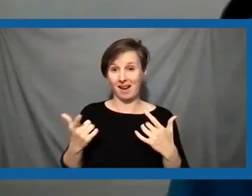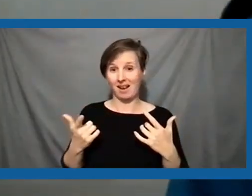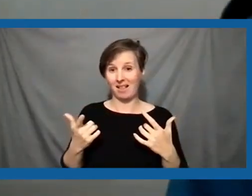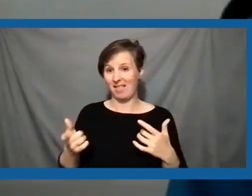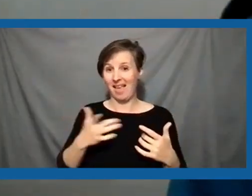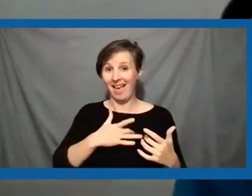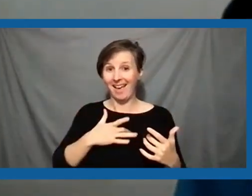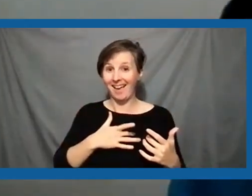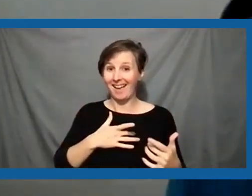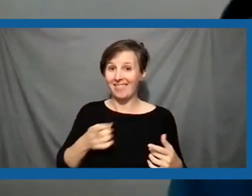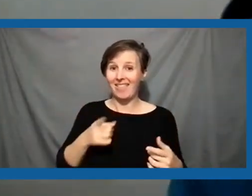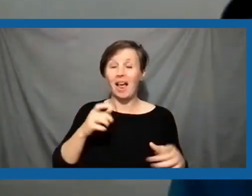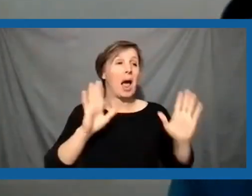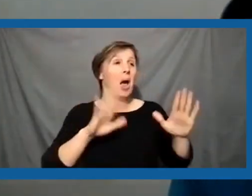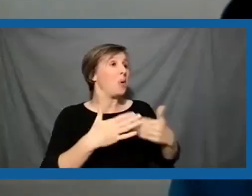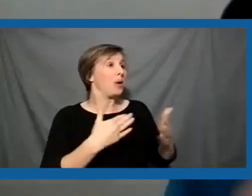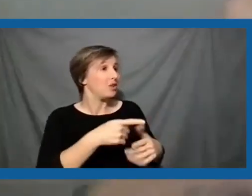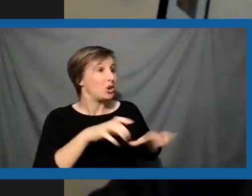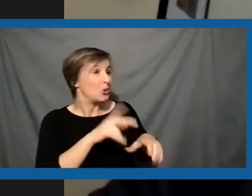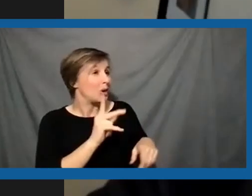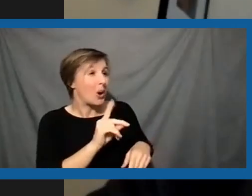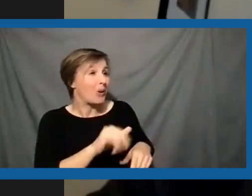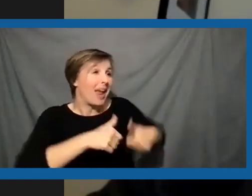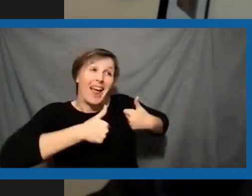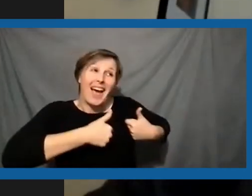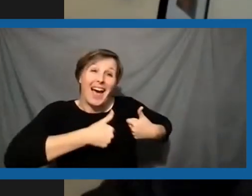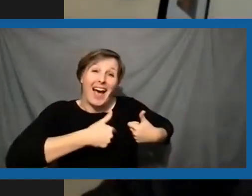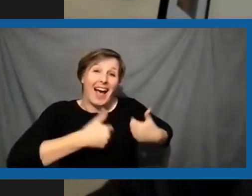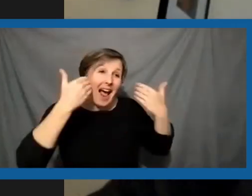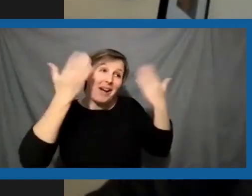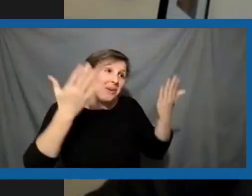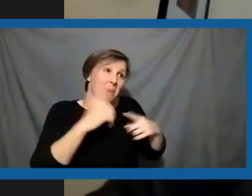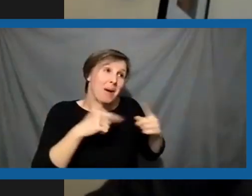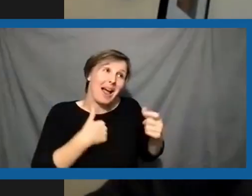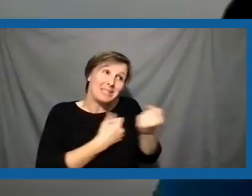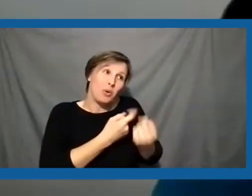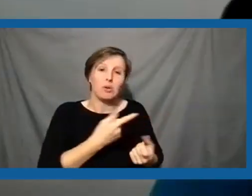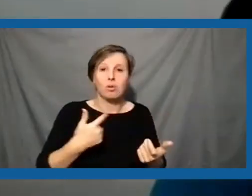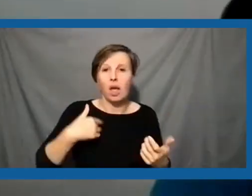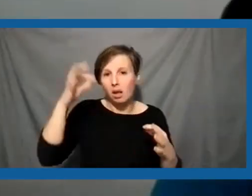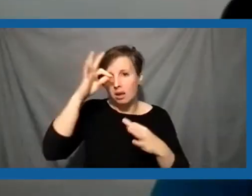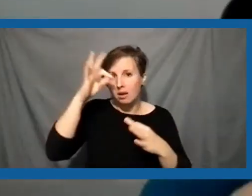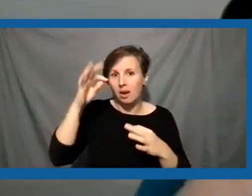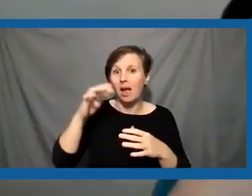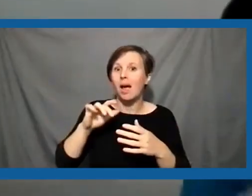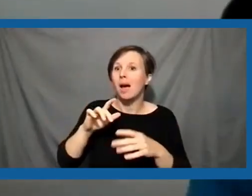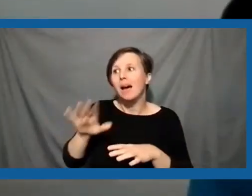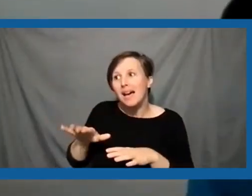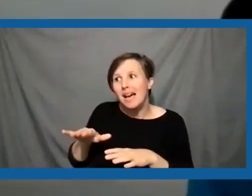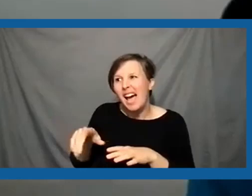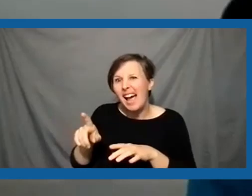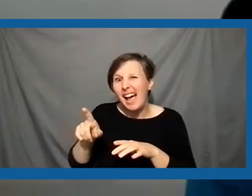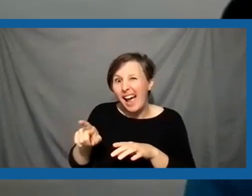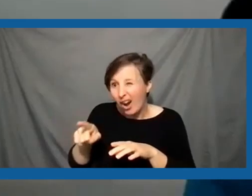really understand whatever it is you're doing, Cody, you got my support, not knowing I really need the support in the way of are